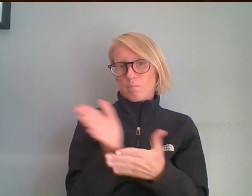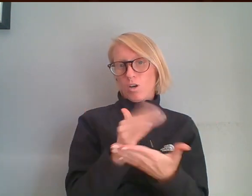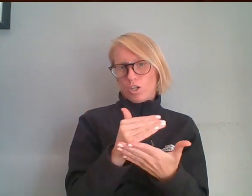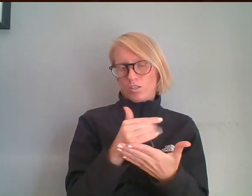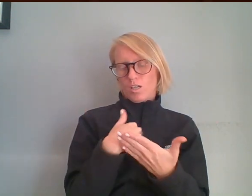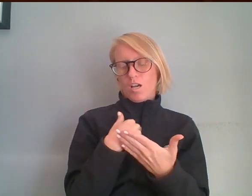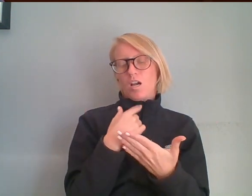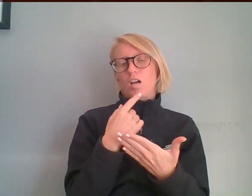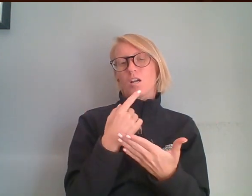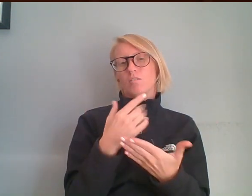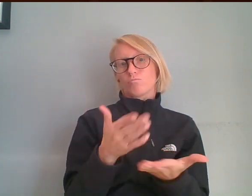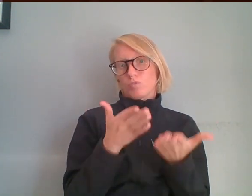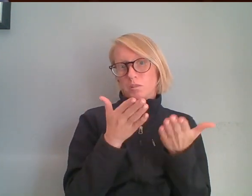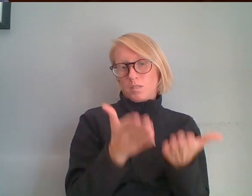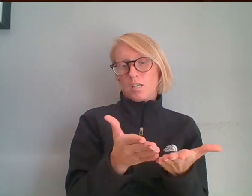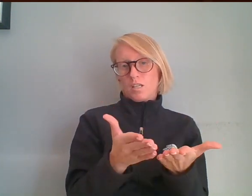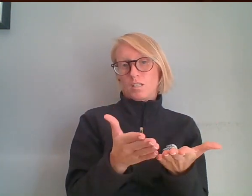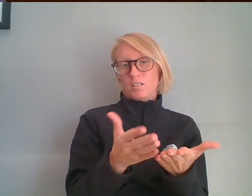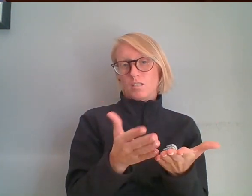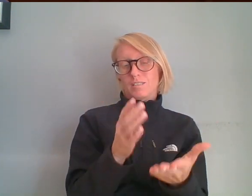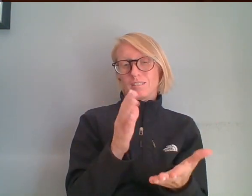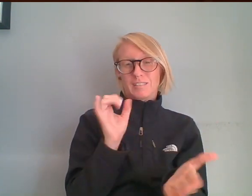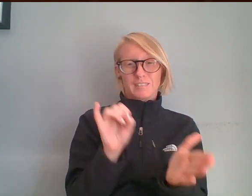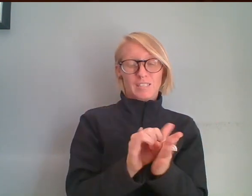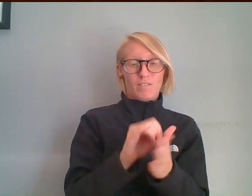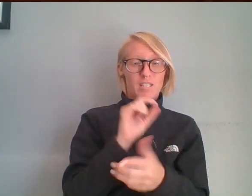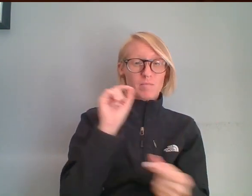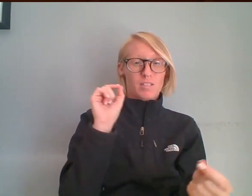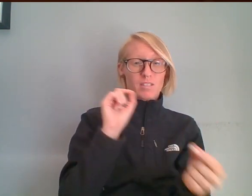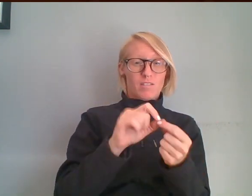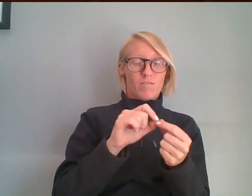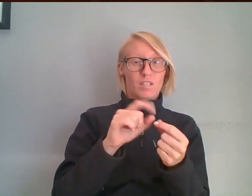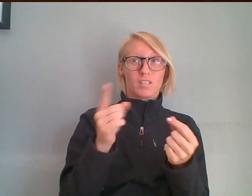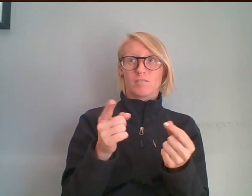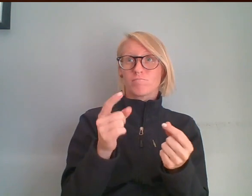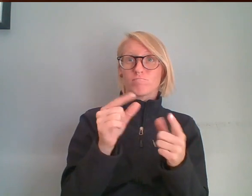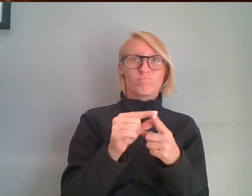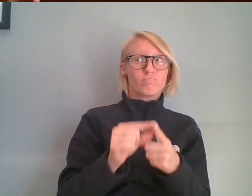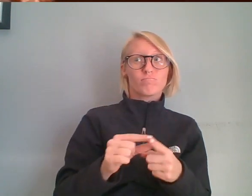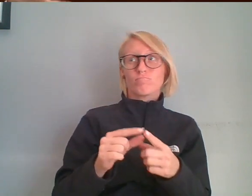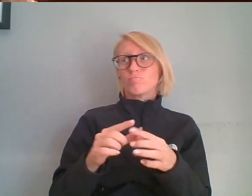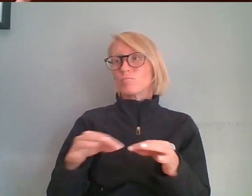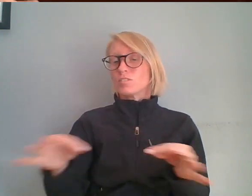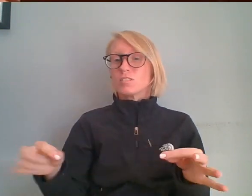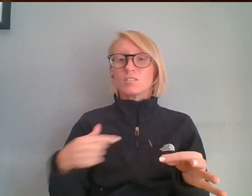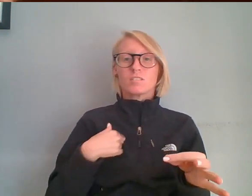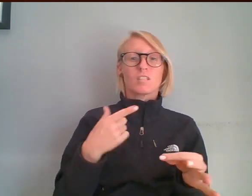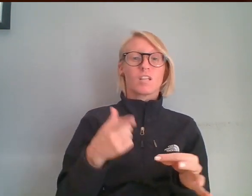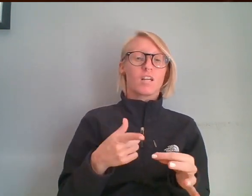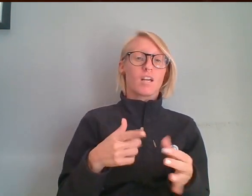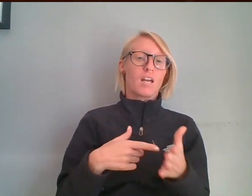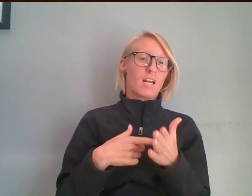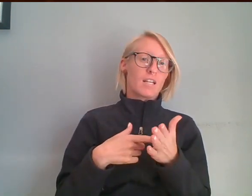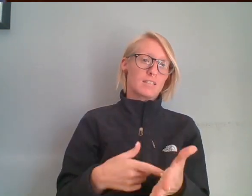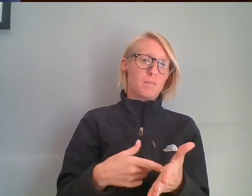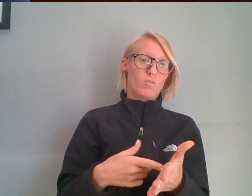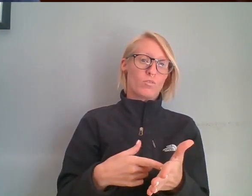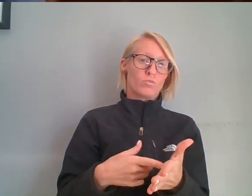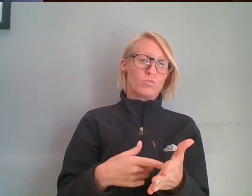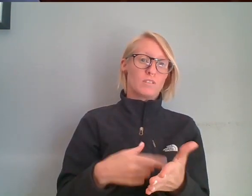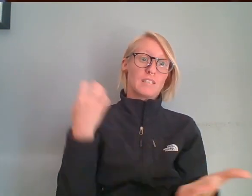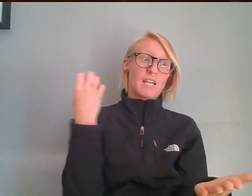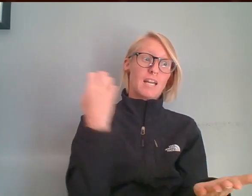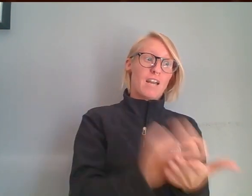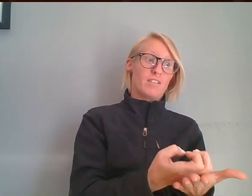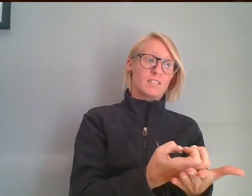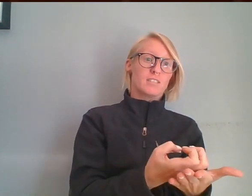recommend identifying certain themes that you think are important or believe need to come out. And then with each one of those themes, have some examples and concrete evidence